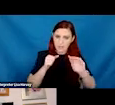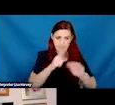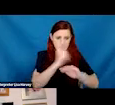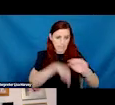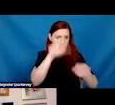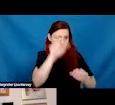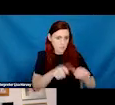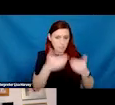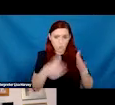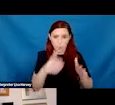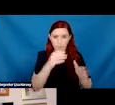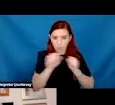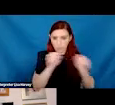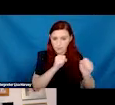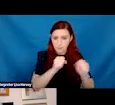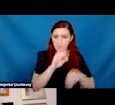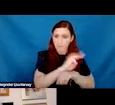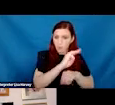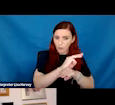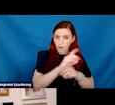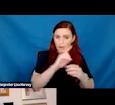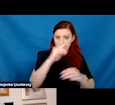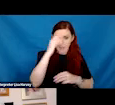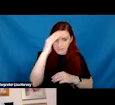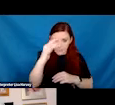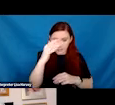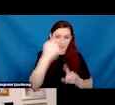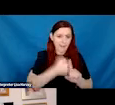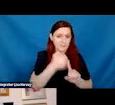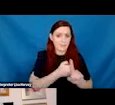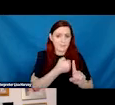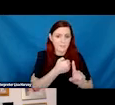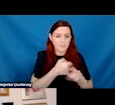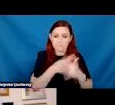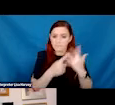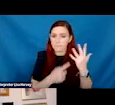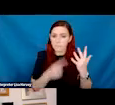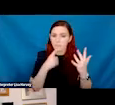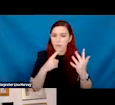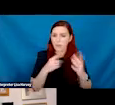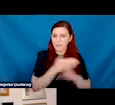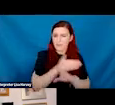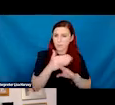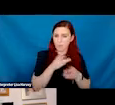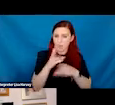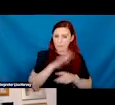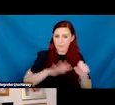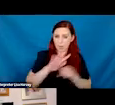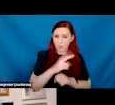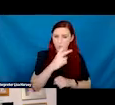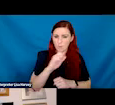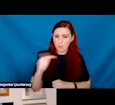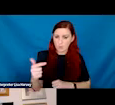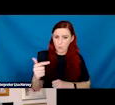academic, and activist. As you said, I've worked for South Dublin County Council since 2002. And I've also been active